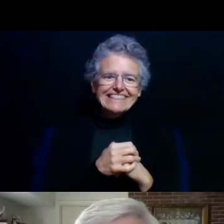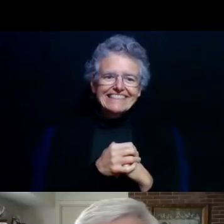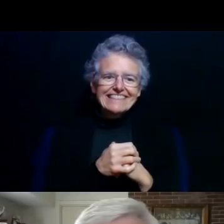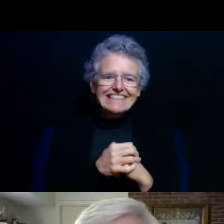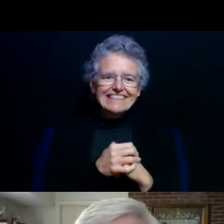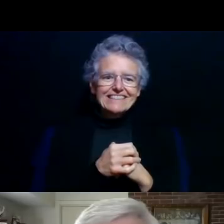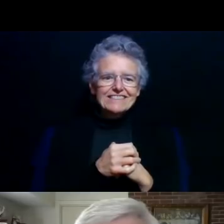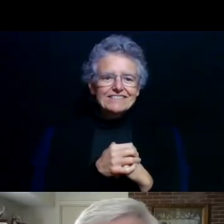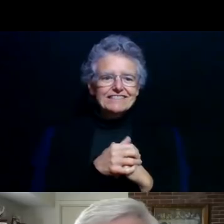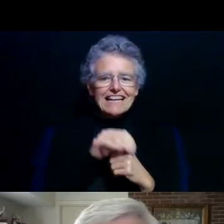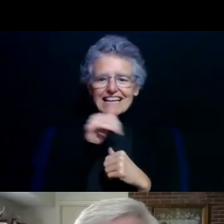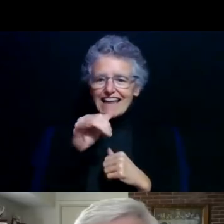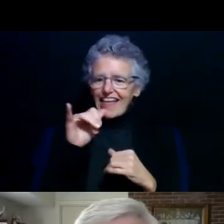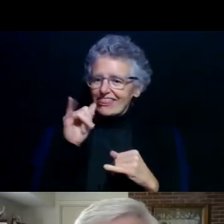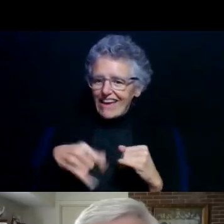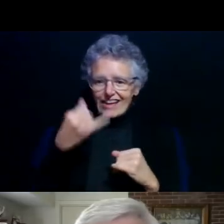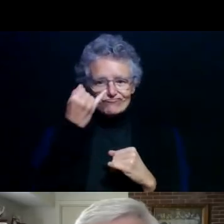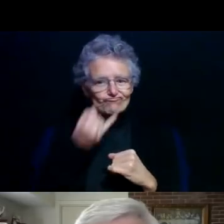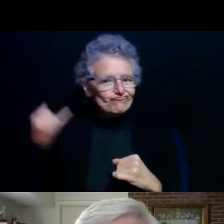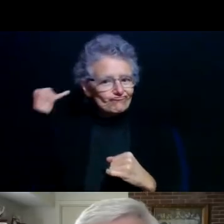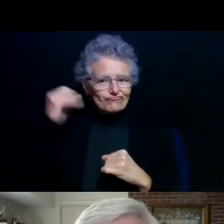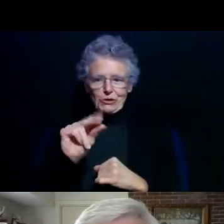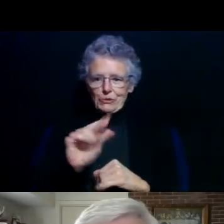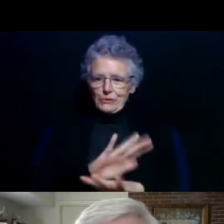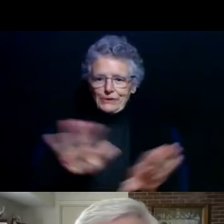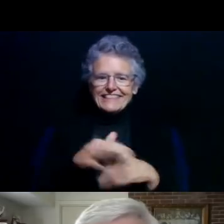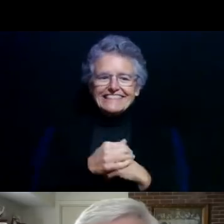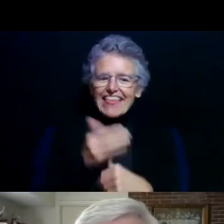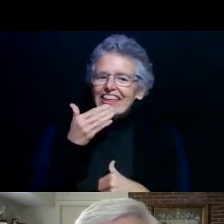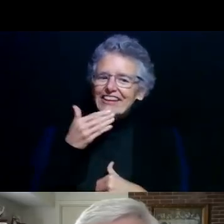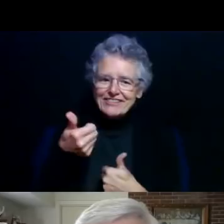Not the cannula. Thank you. Thank you. Sister yours. Sister Lisa.